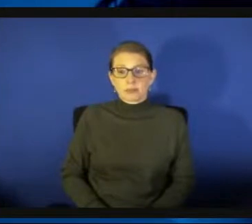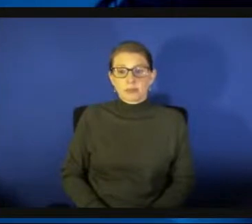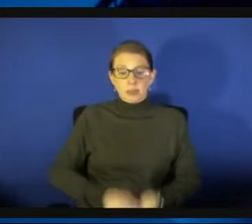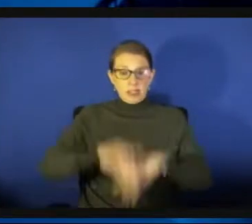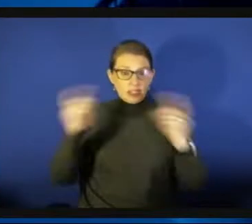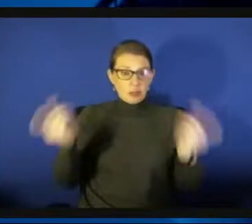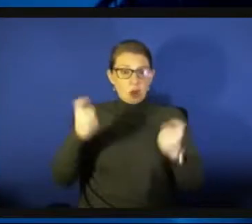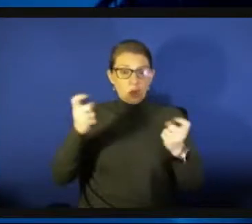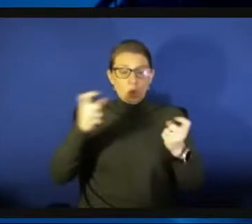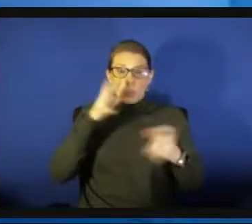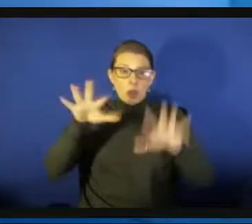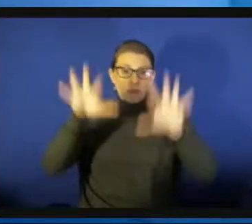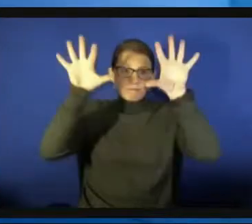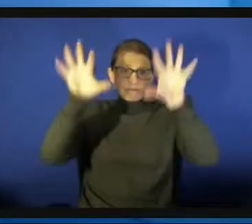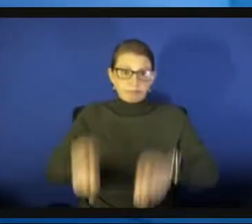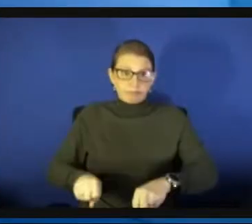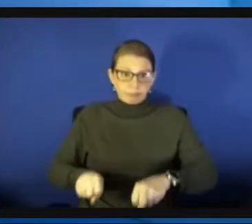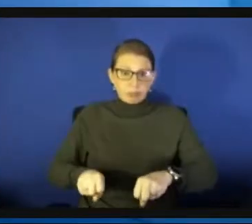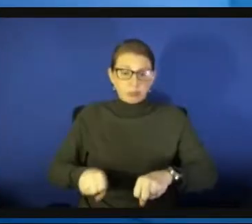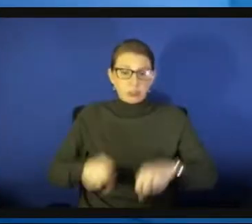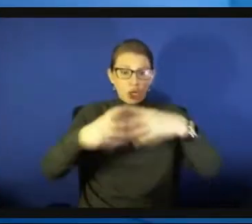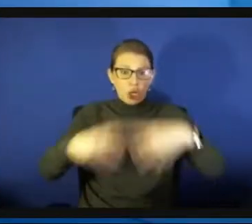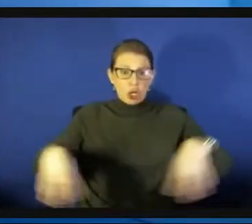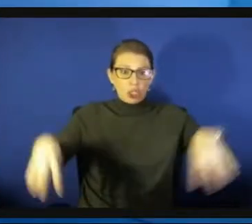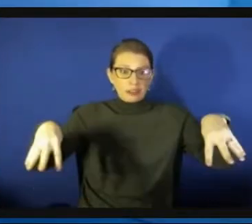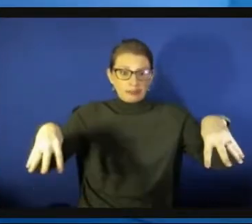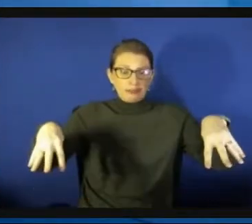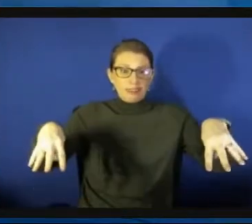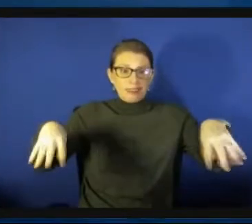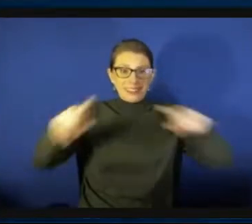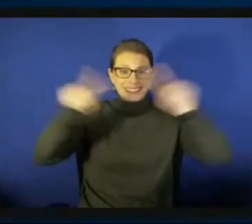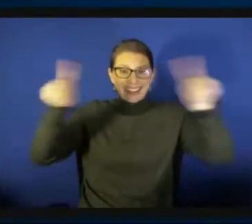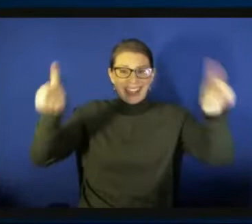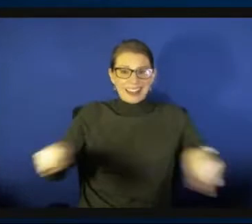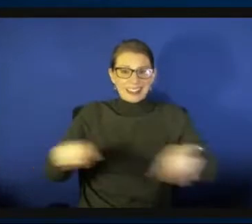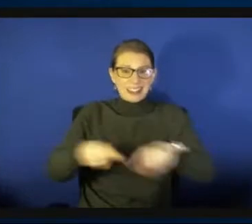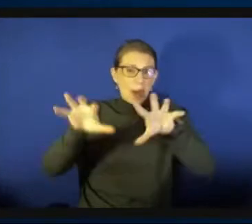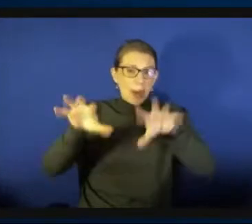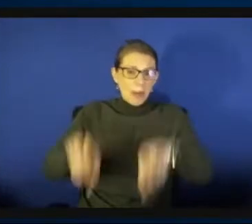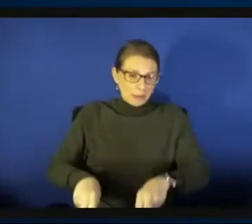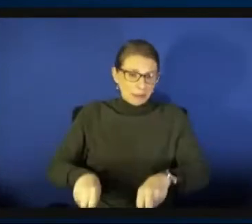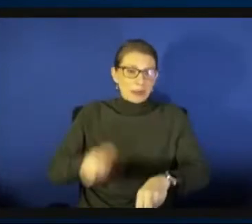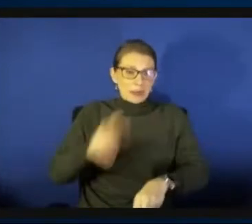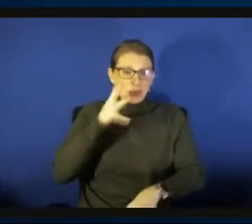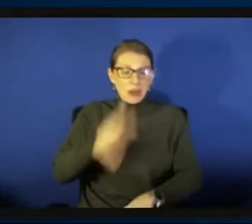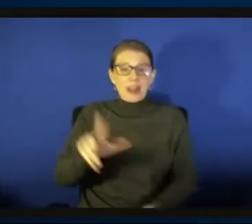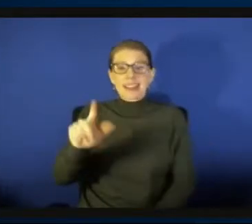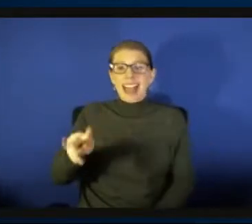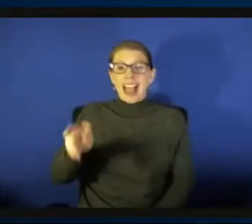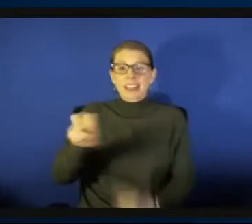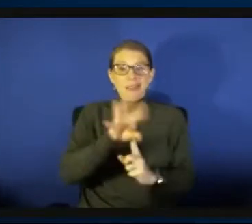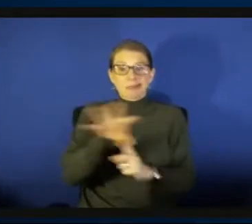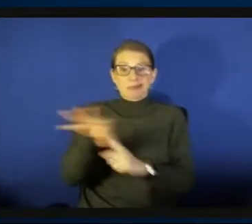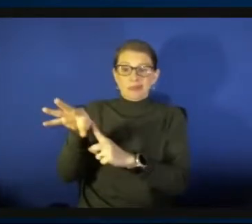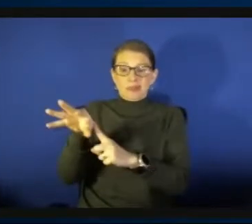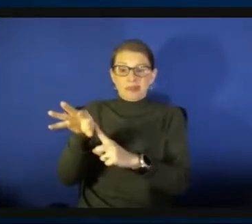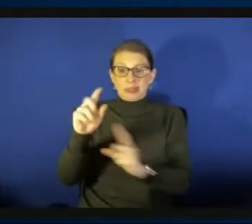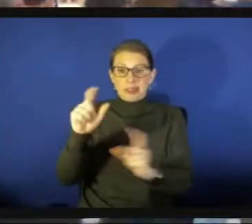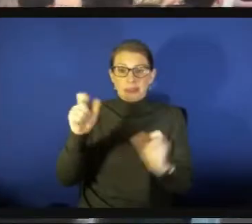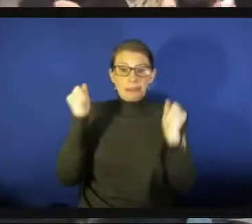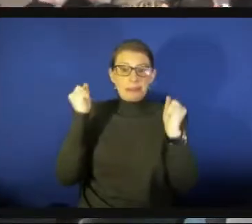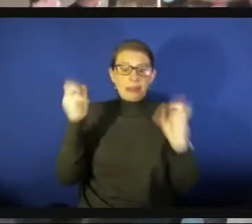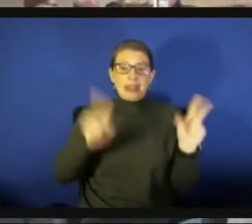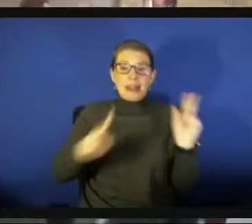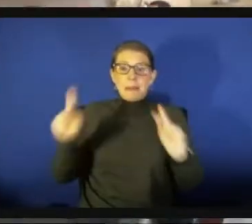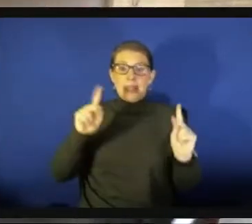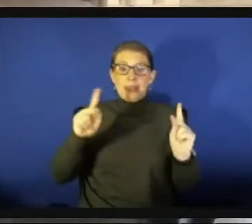of the Proton Center sign. So we want to take you out live. And this is where a big group of people are, there they